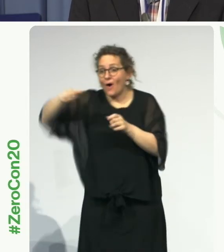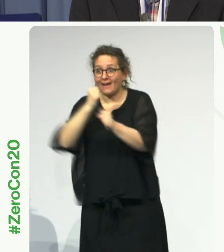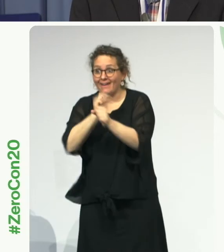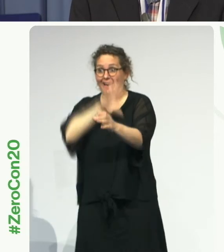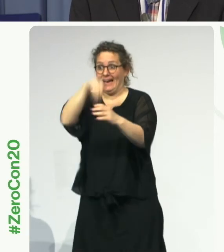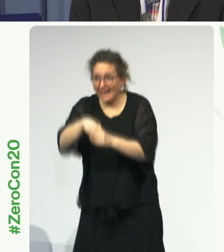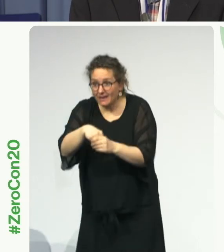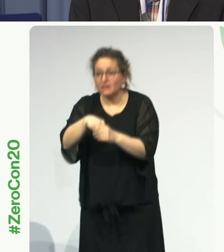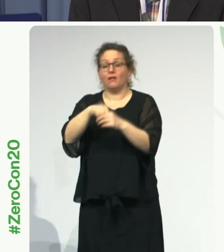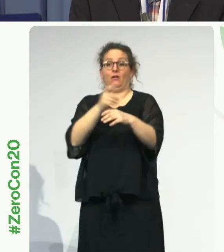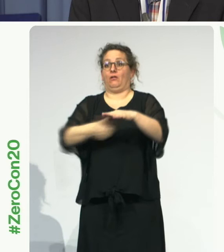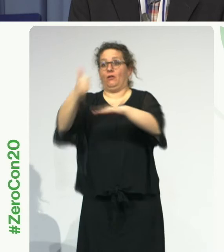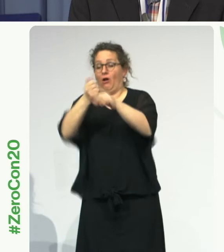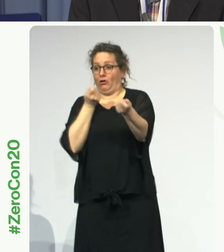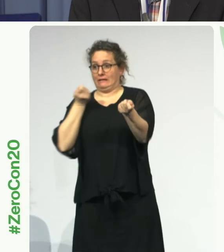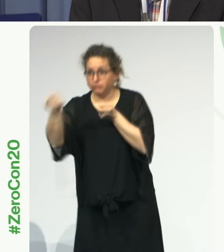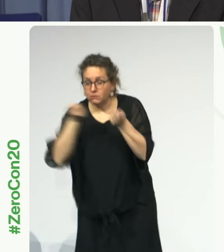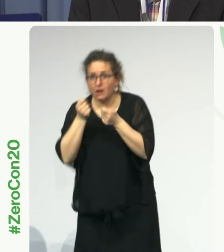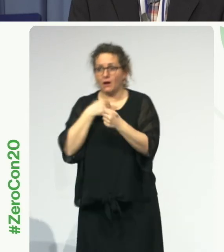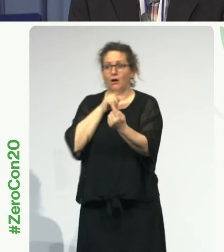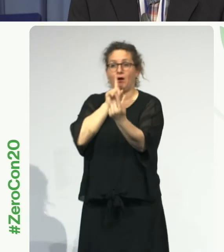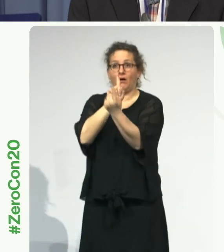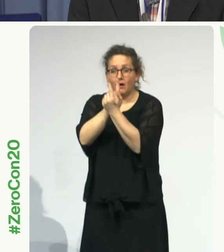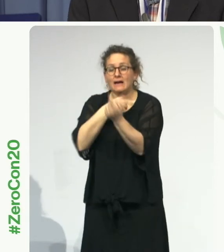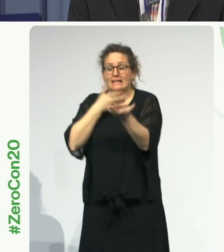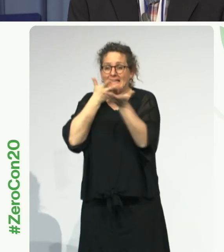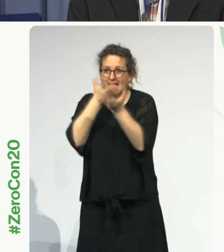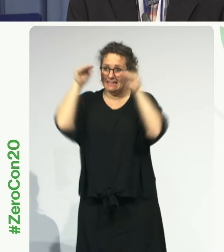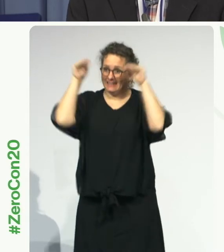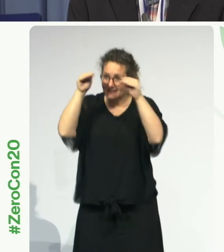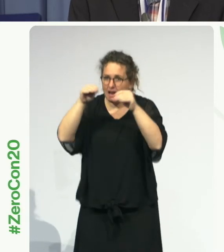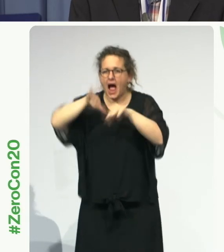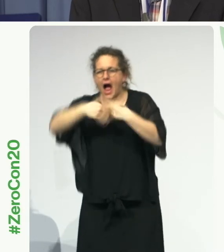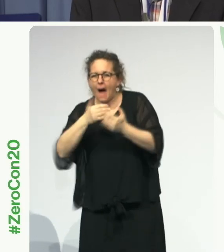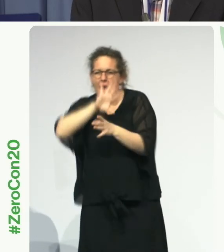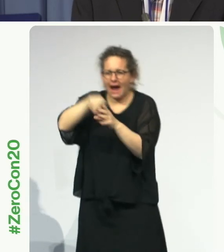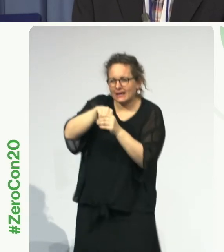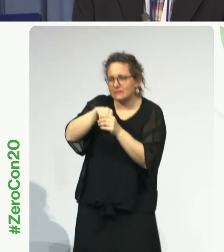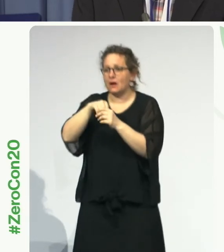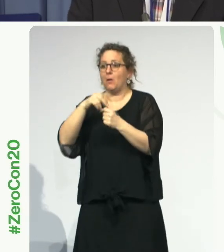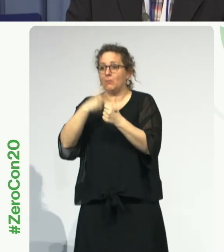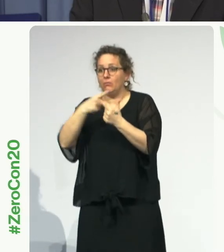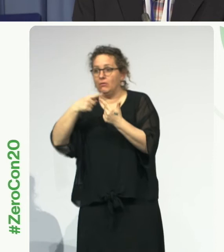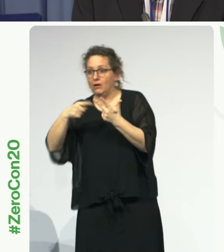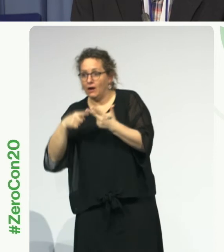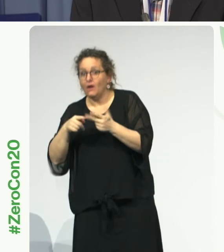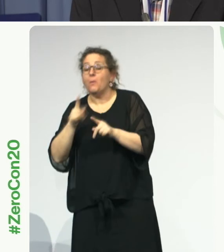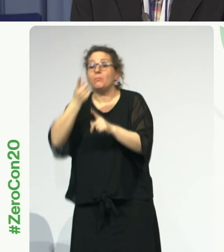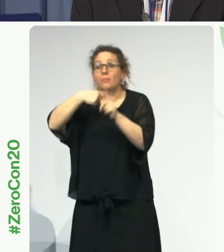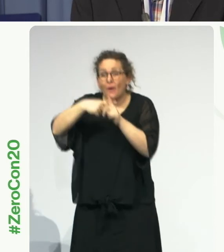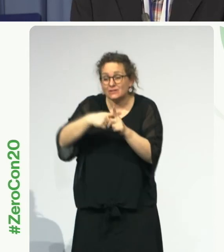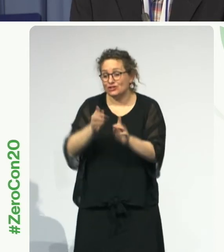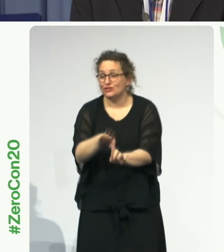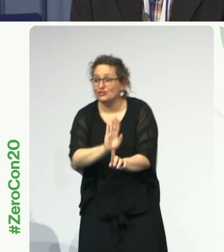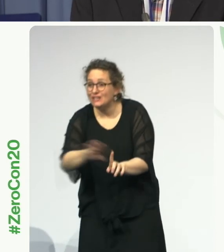headmasters and headmistresses, and last but not least, the students. But now it really works out